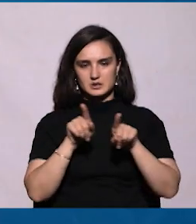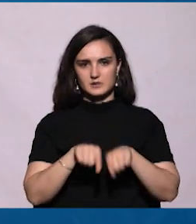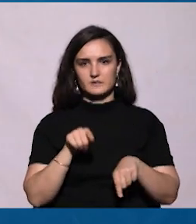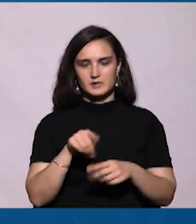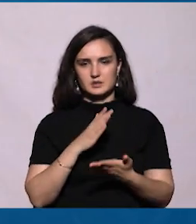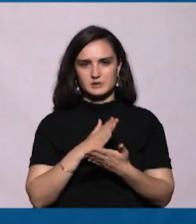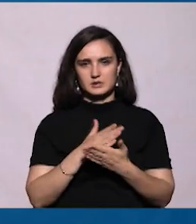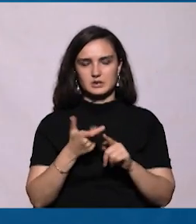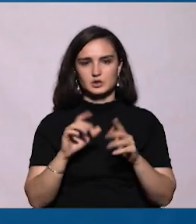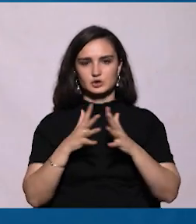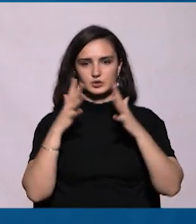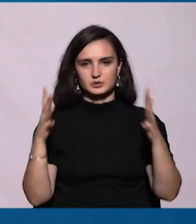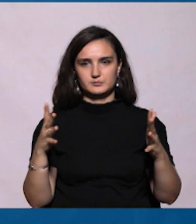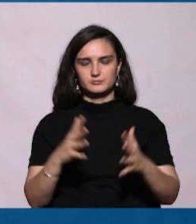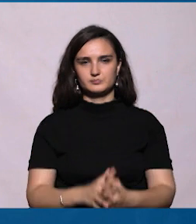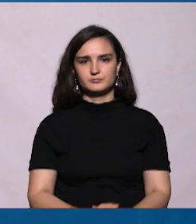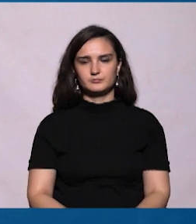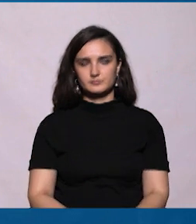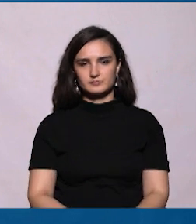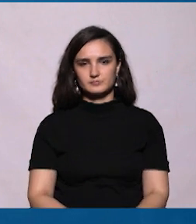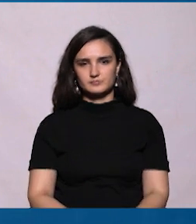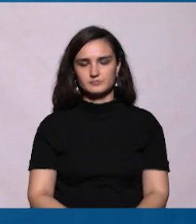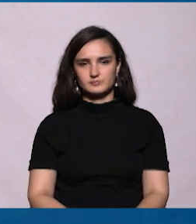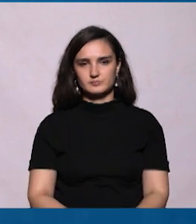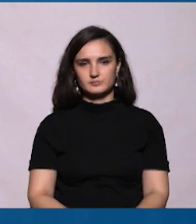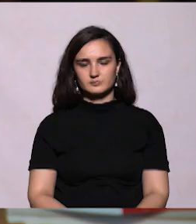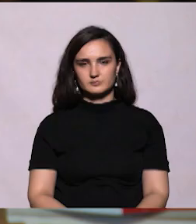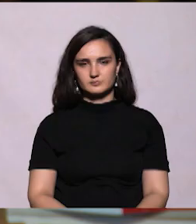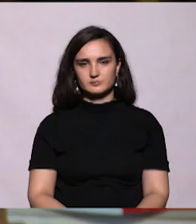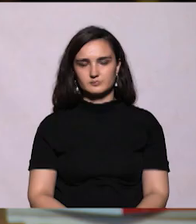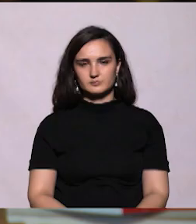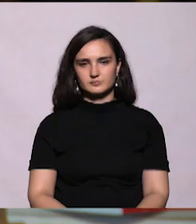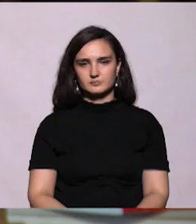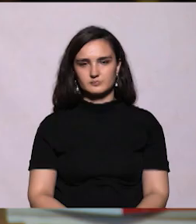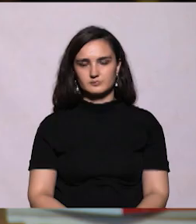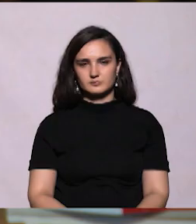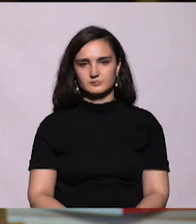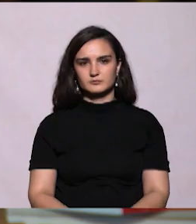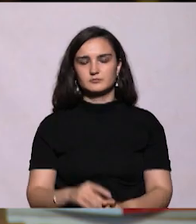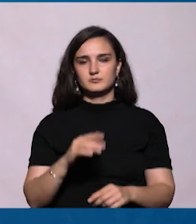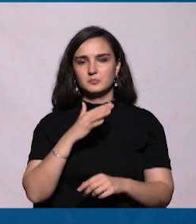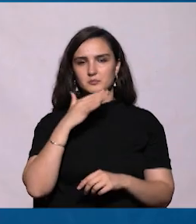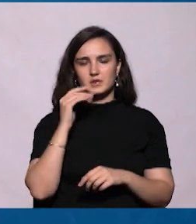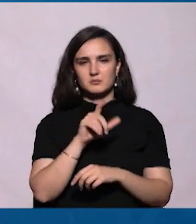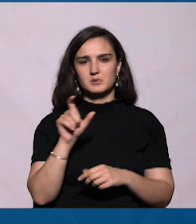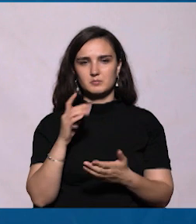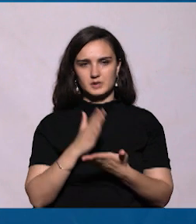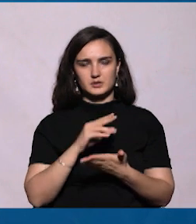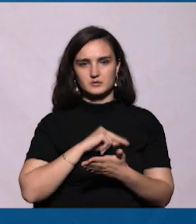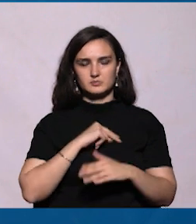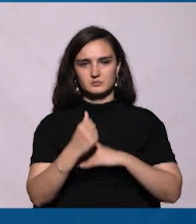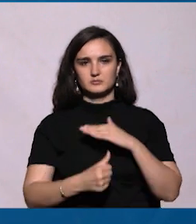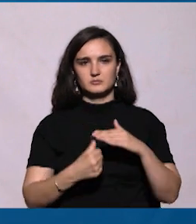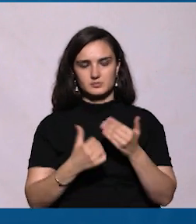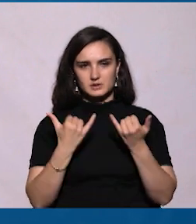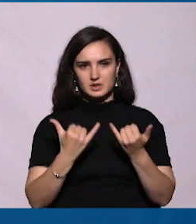is the biggest. Our next sentence is blank. Twice as many people are unemployed